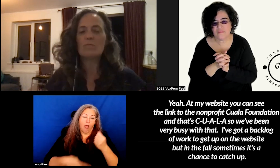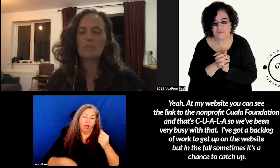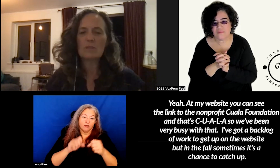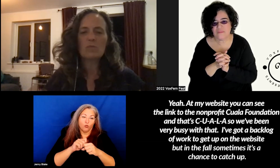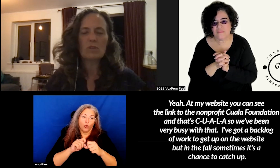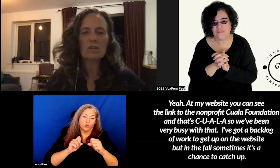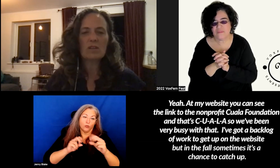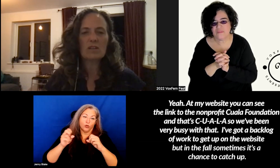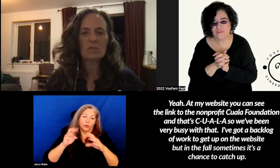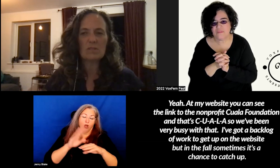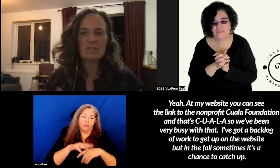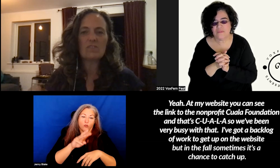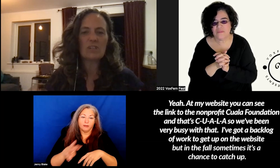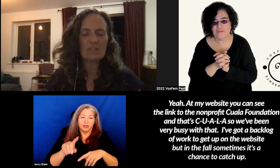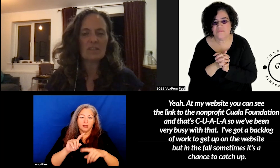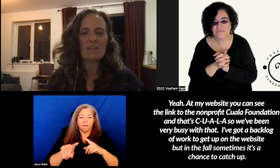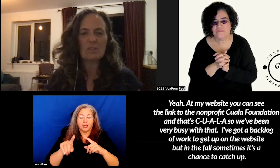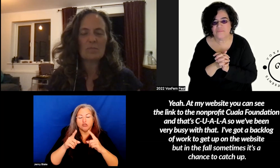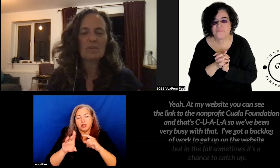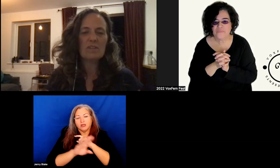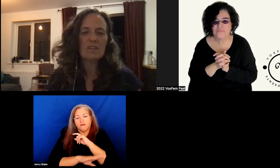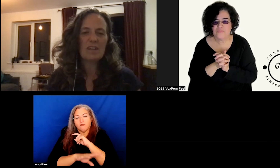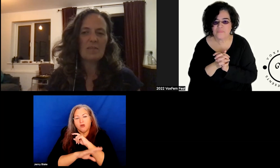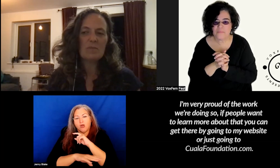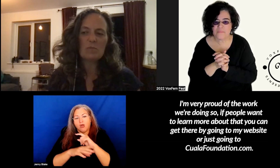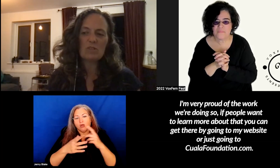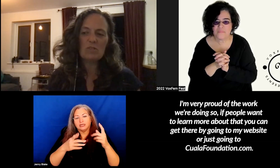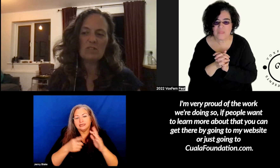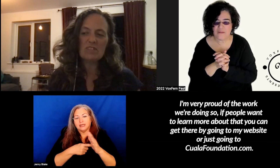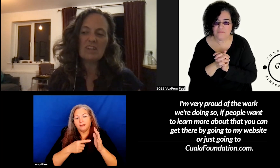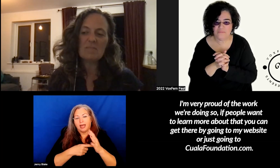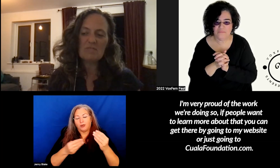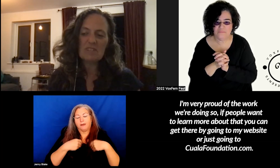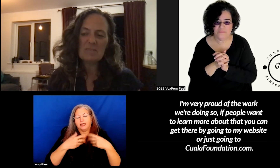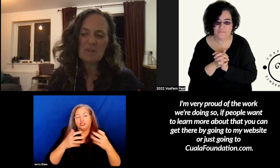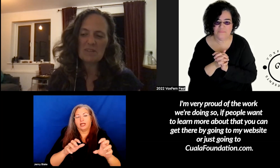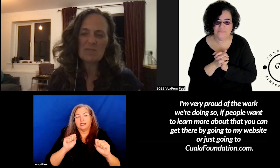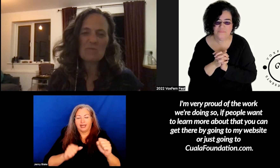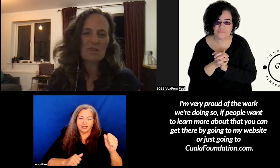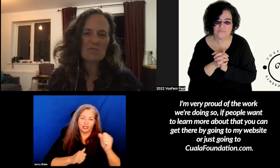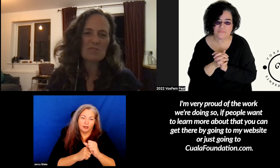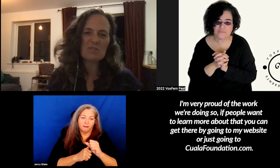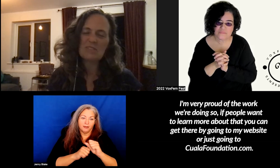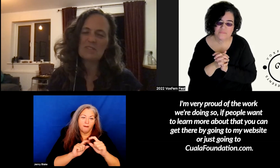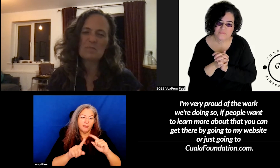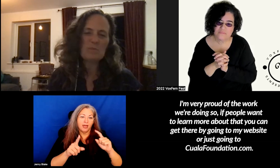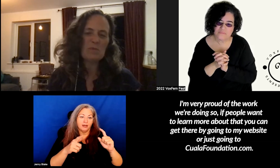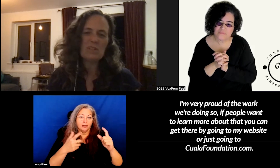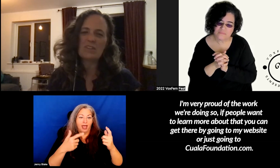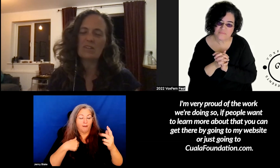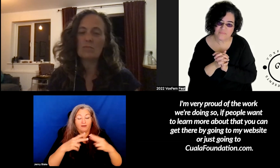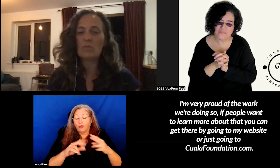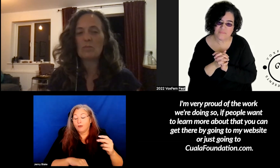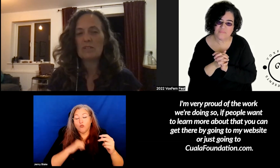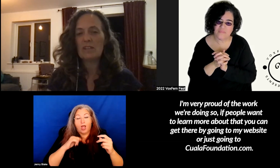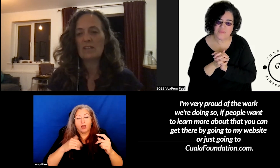fall, sometimes it's a chance to catch up. But we're doing, I'm very proud of the work we're doing. So if people want